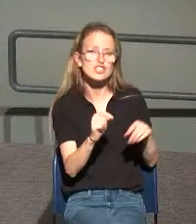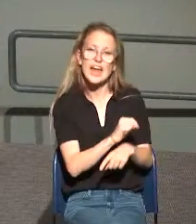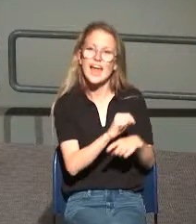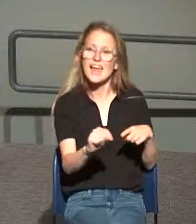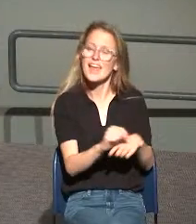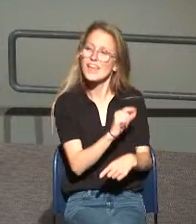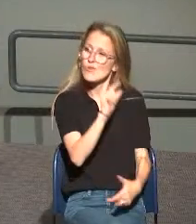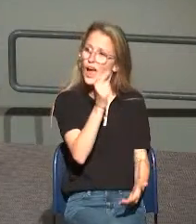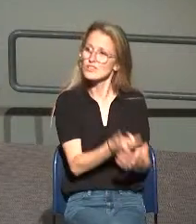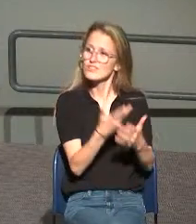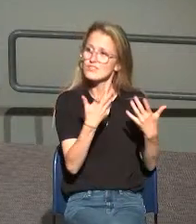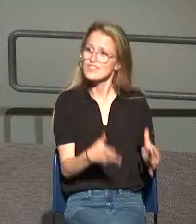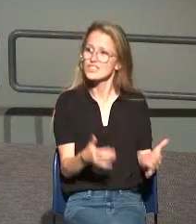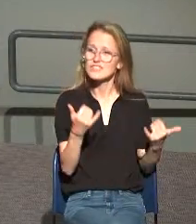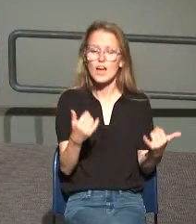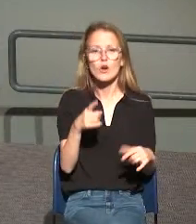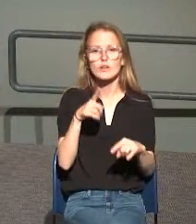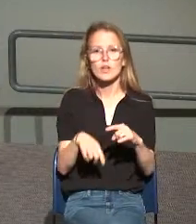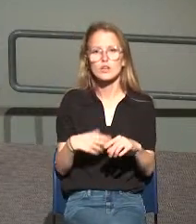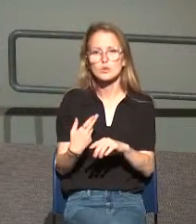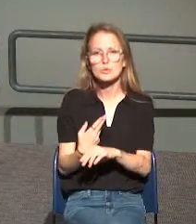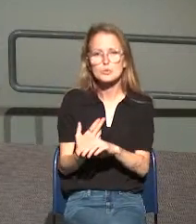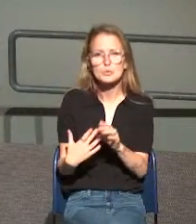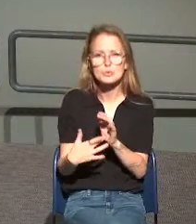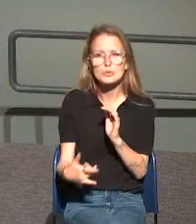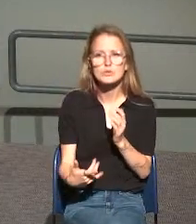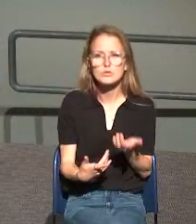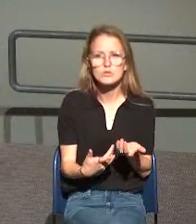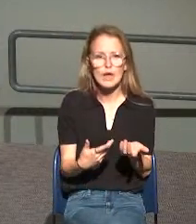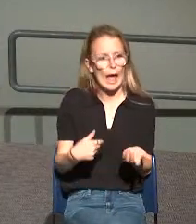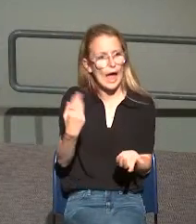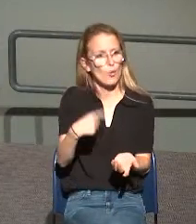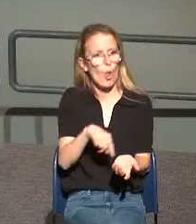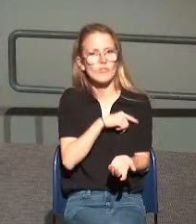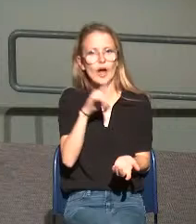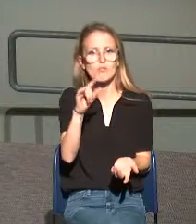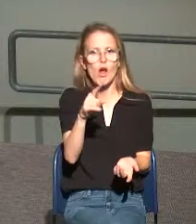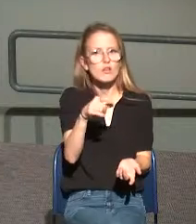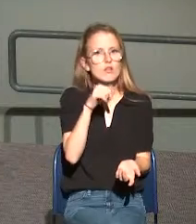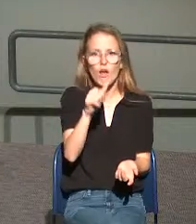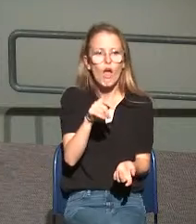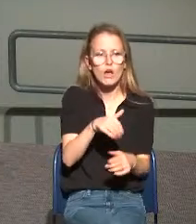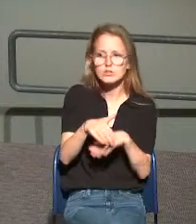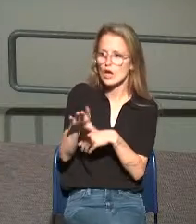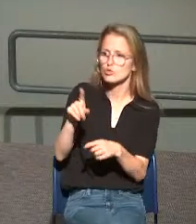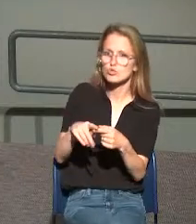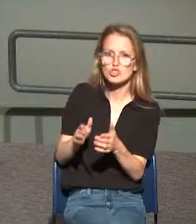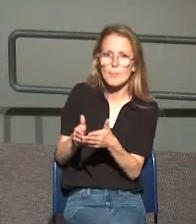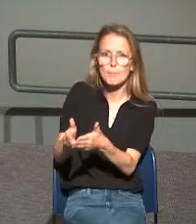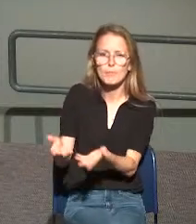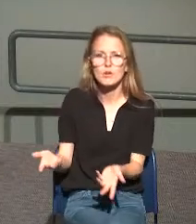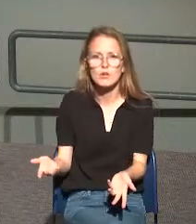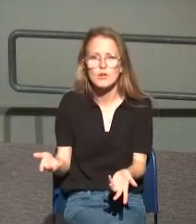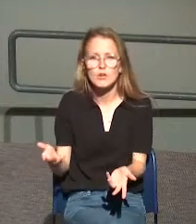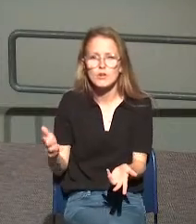got fully qualified pilots, and they don't let them go out to a ship. So all down the line, it just created